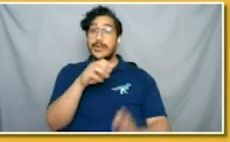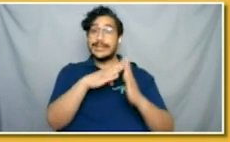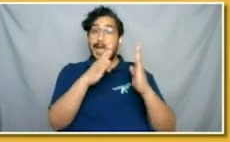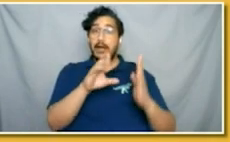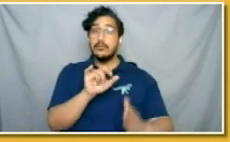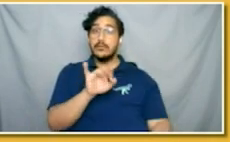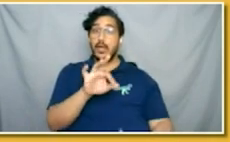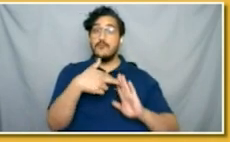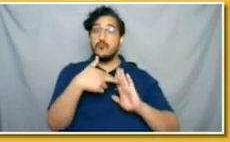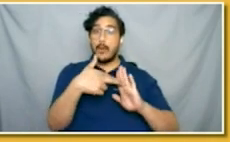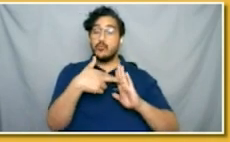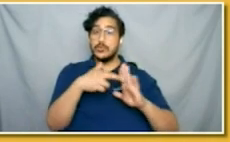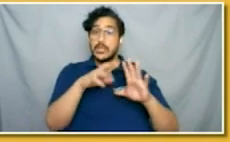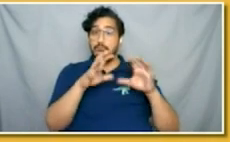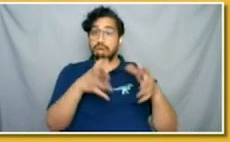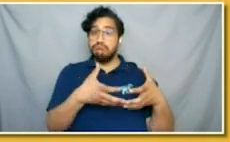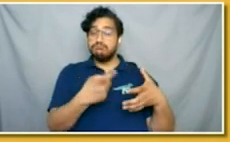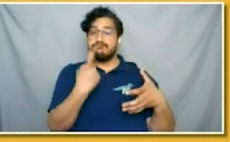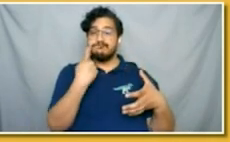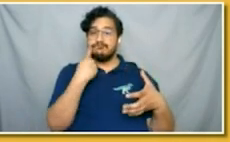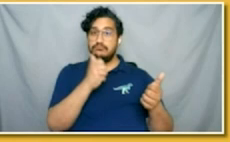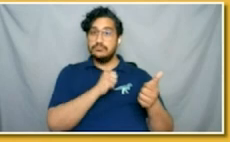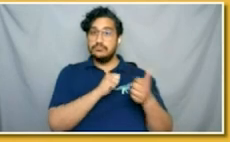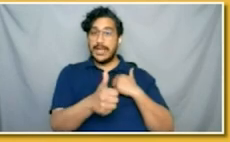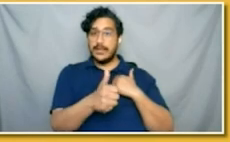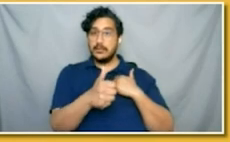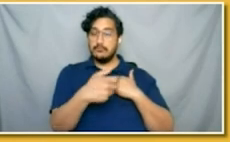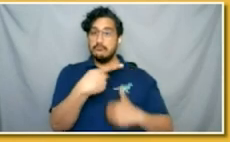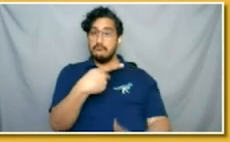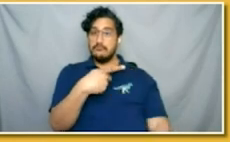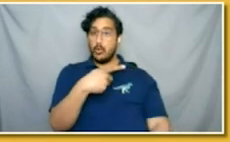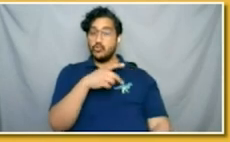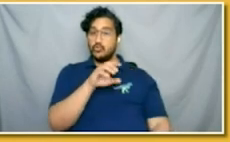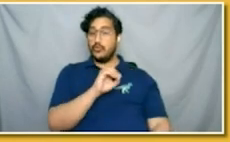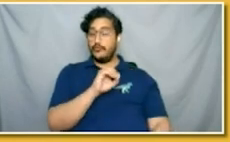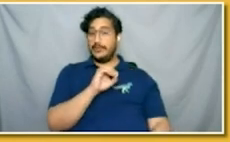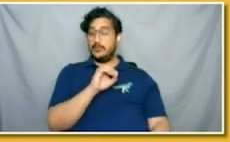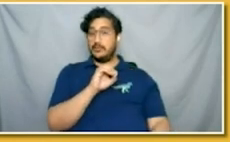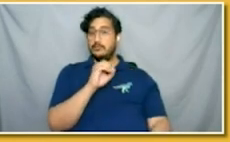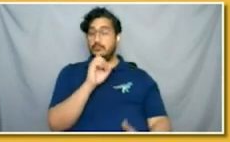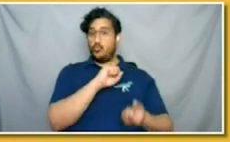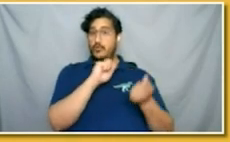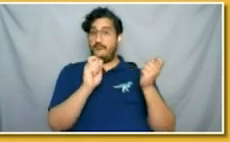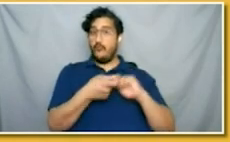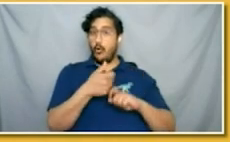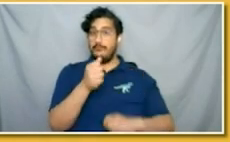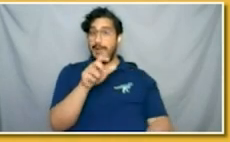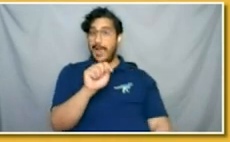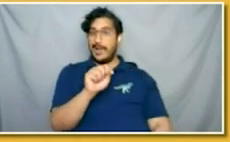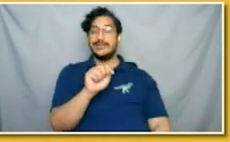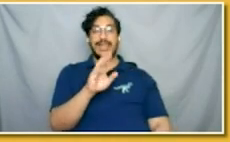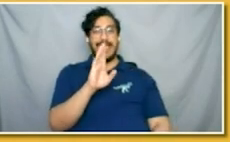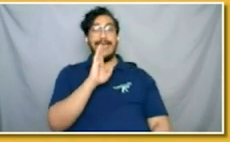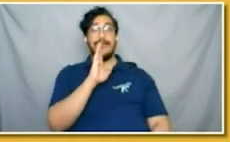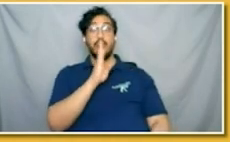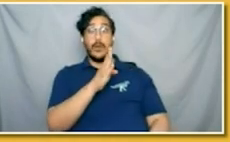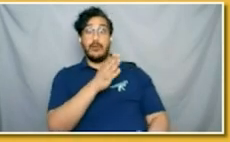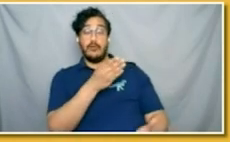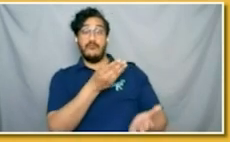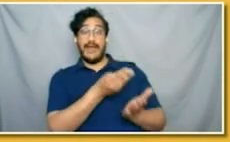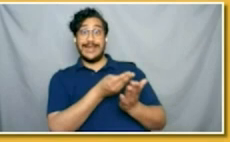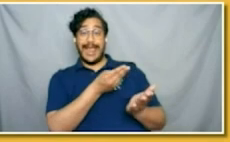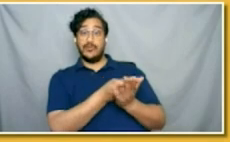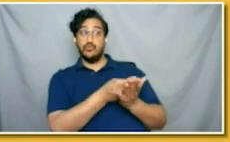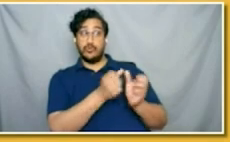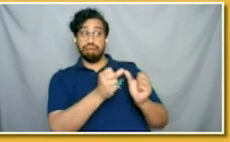recently passed the Postal Service Reform Act, and that would restore the Postal Service's financial sustainability and also help to